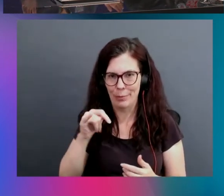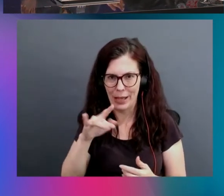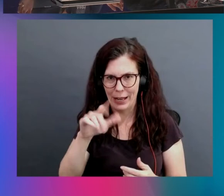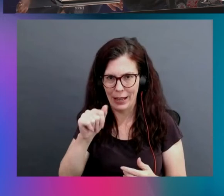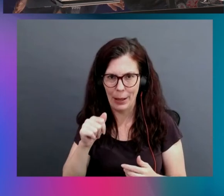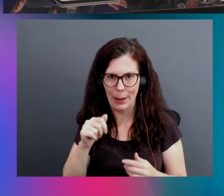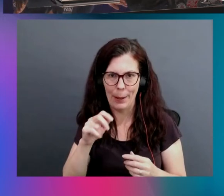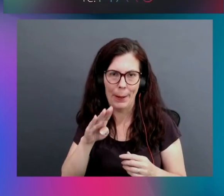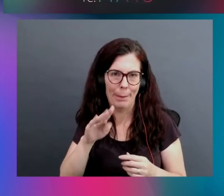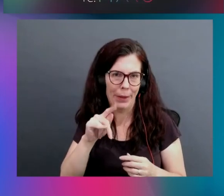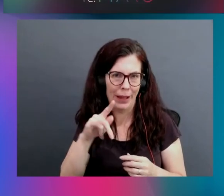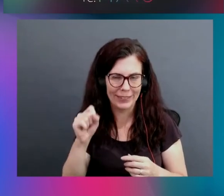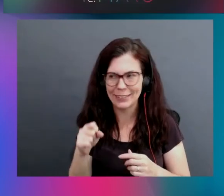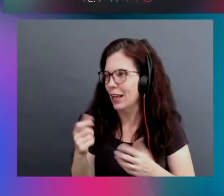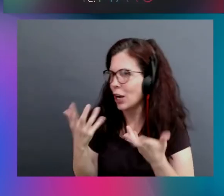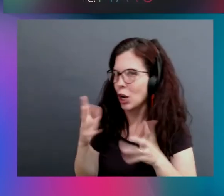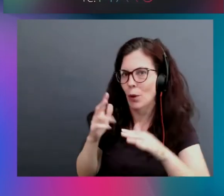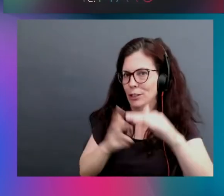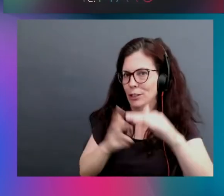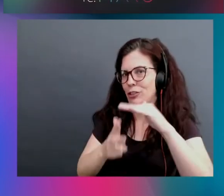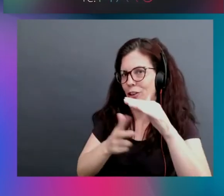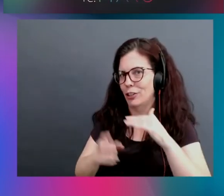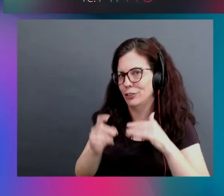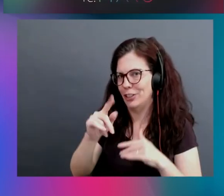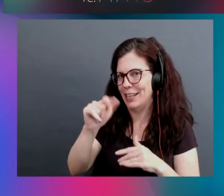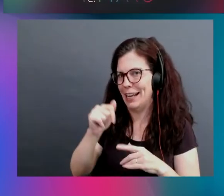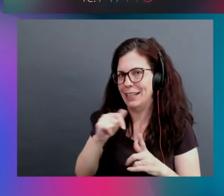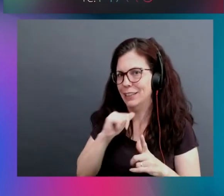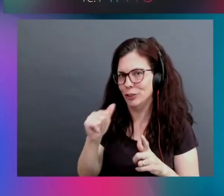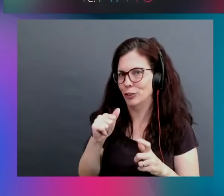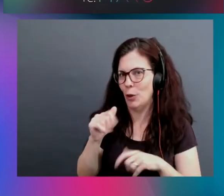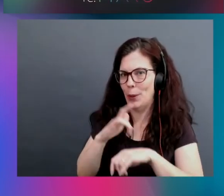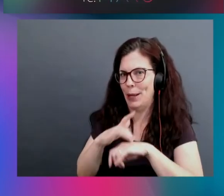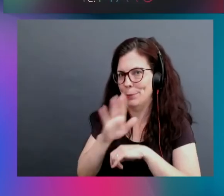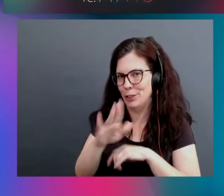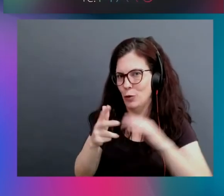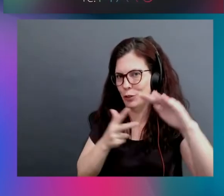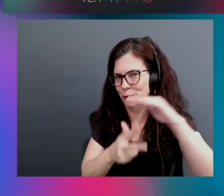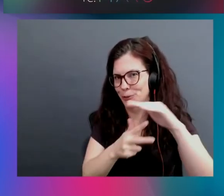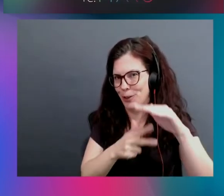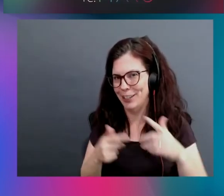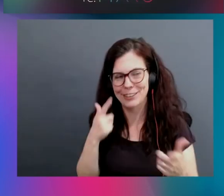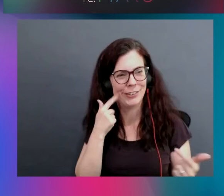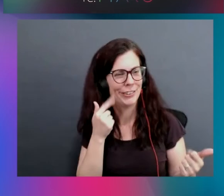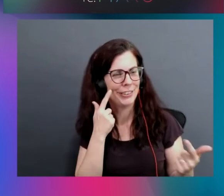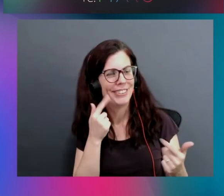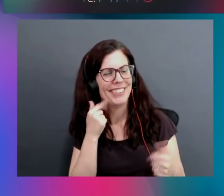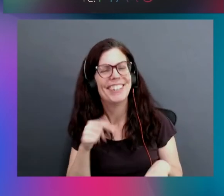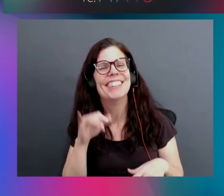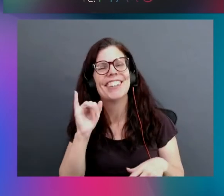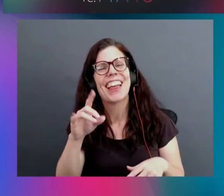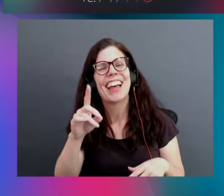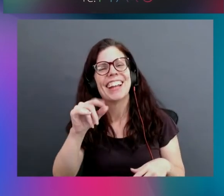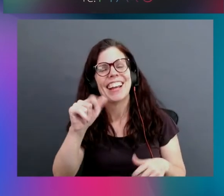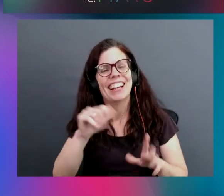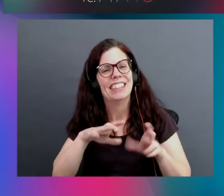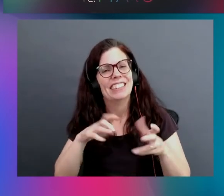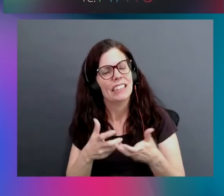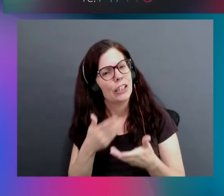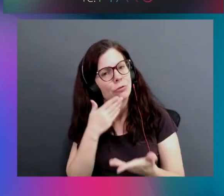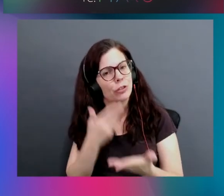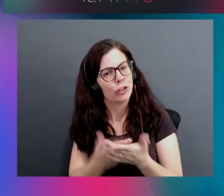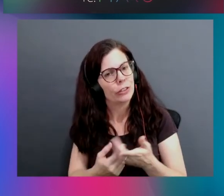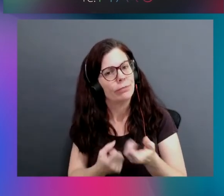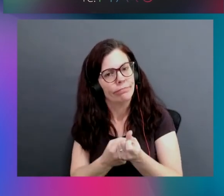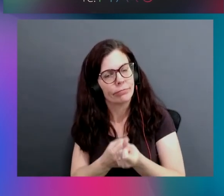right. I don't empty your garage. Some of the things is this data set of value to the broader community, Right. and not